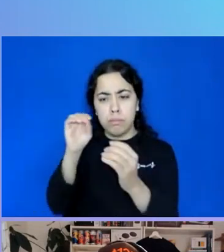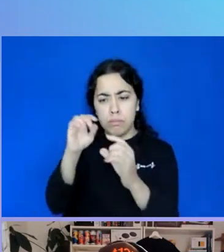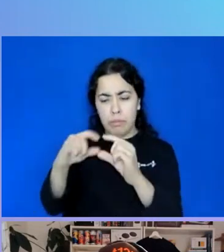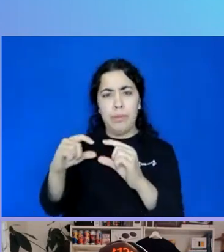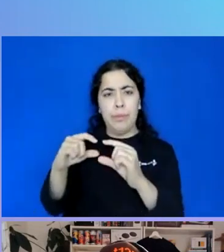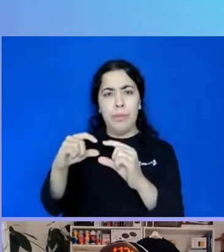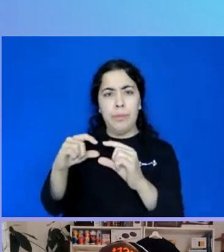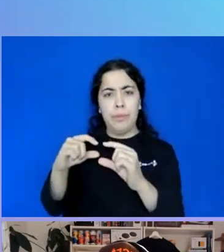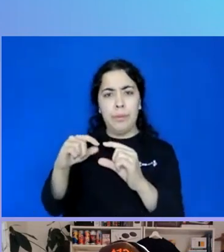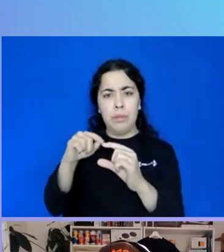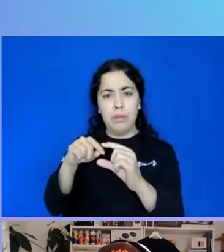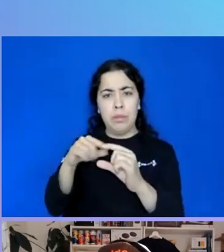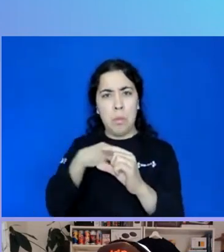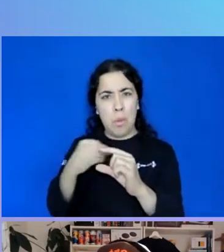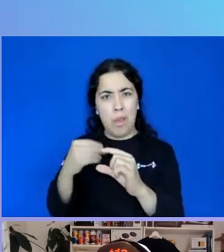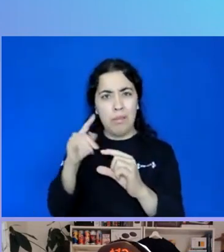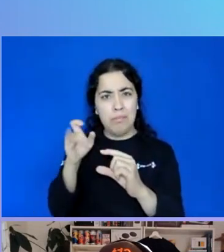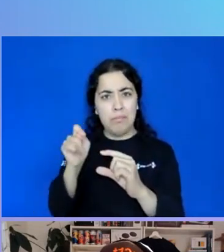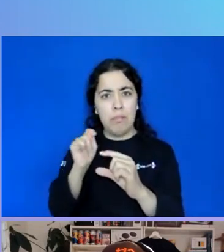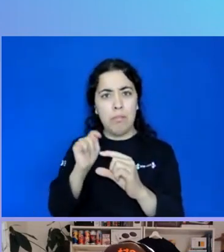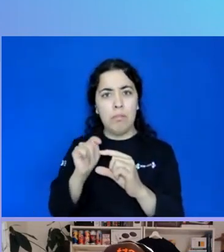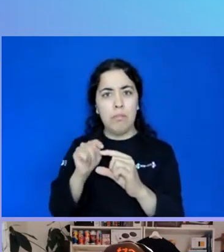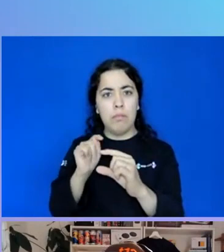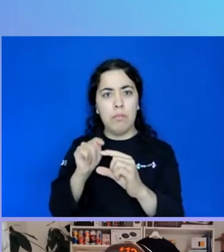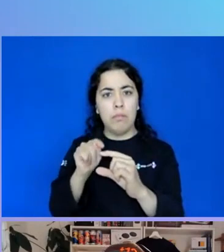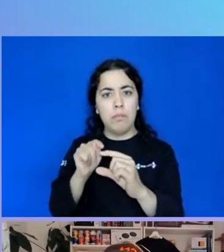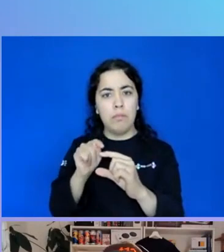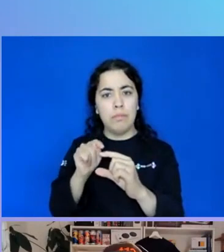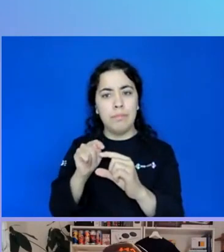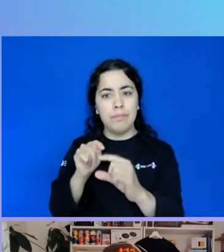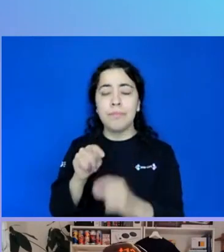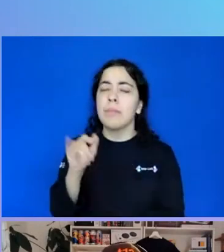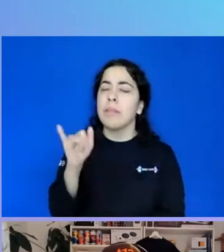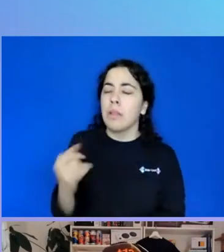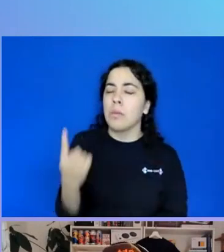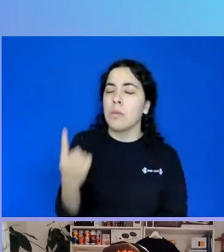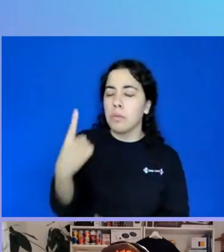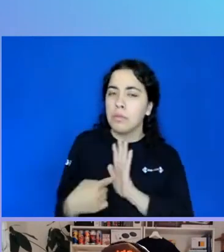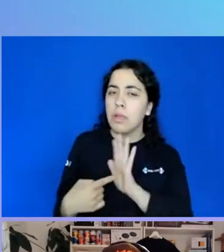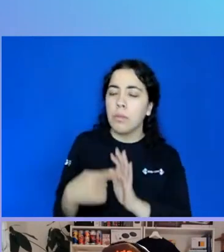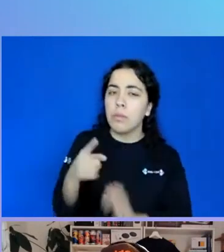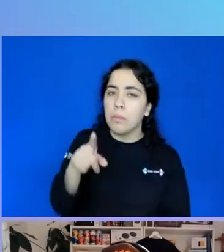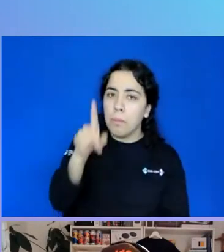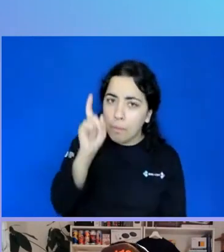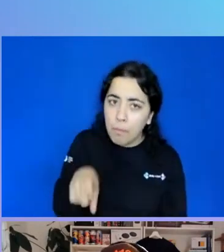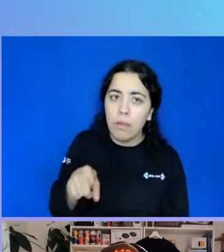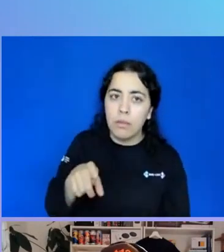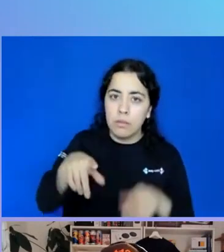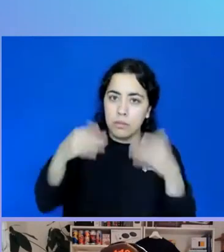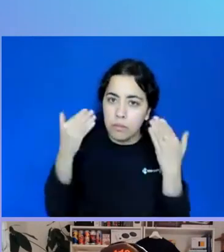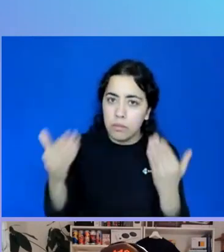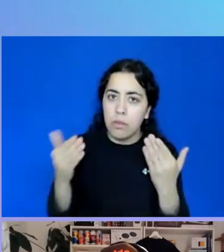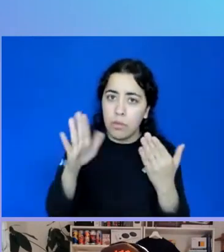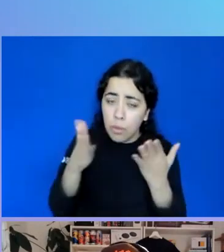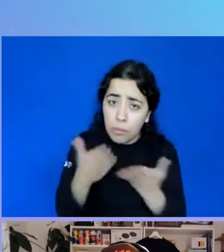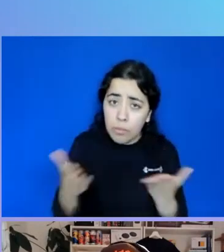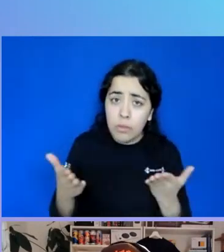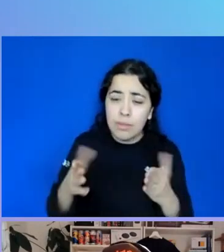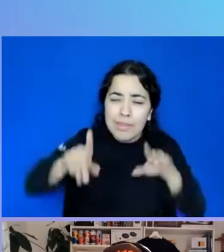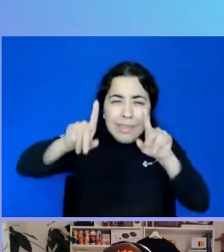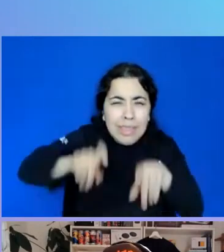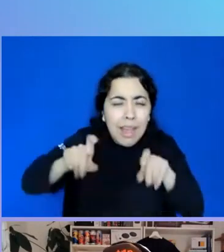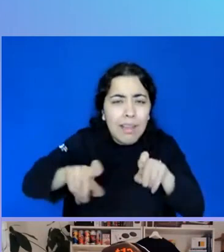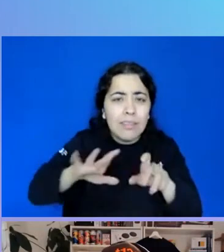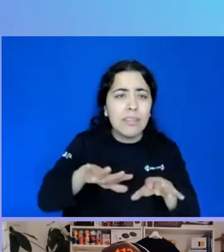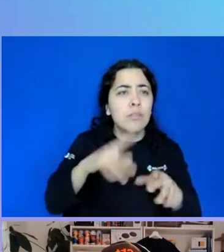changes to white text. So this is an example that you need to test your stuff in dark mode as well,